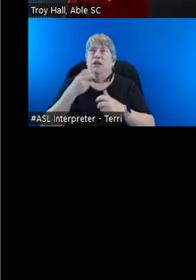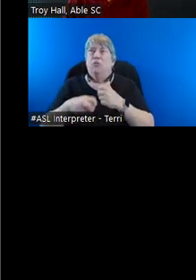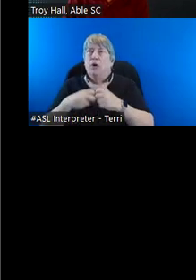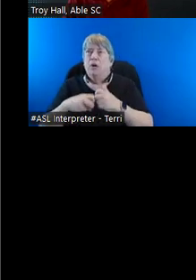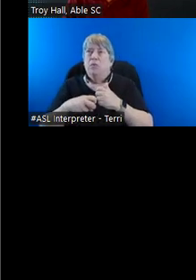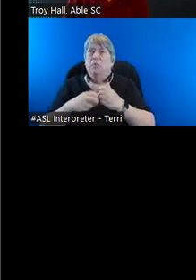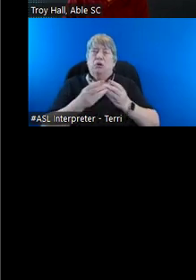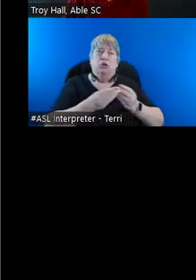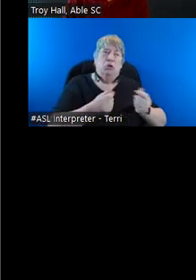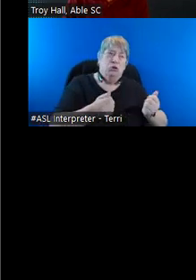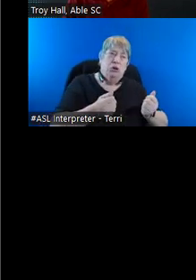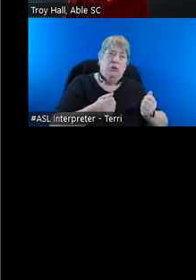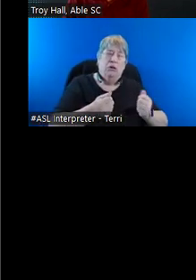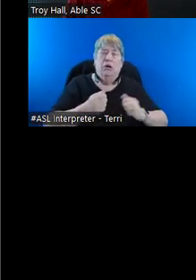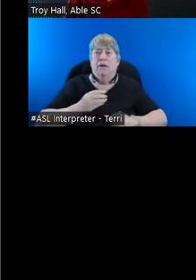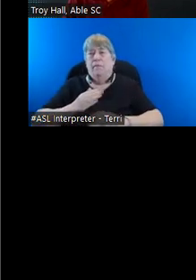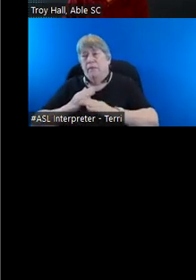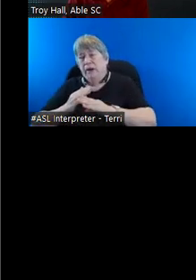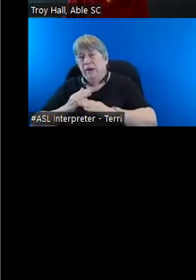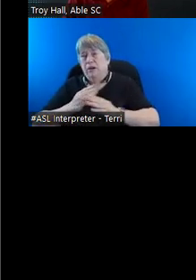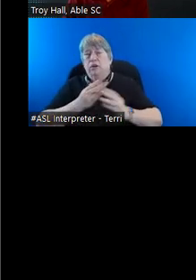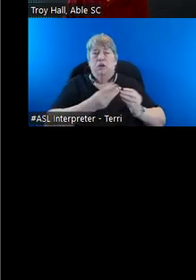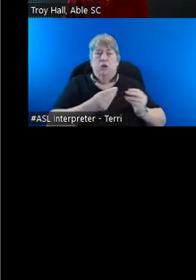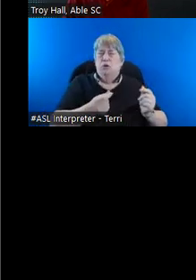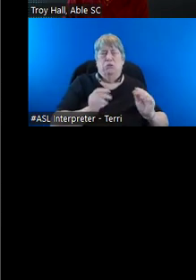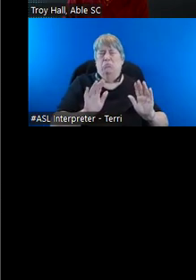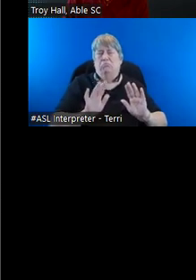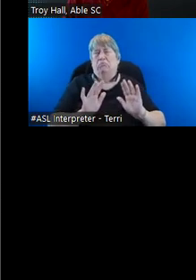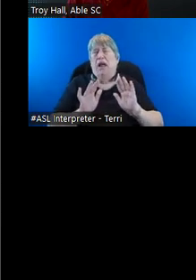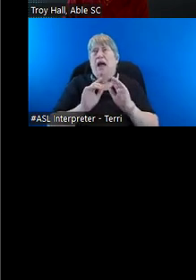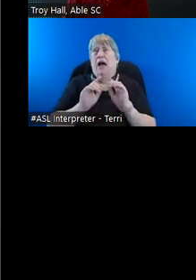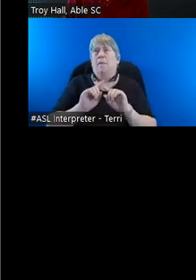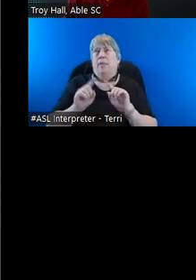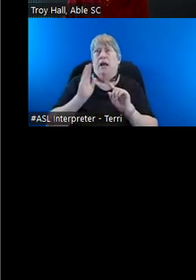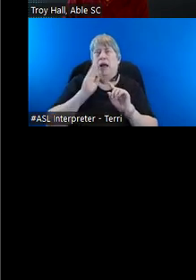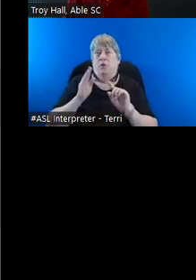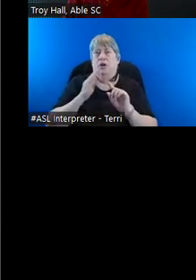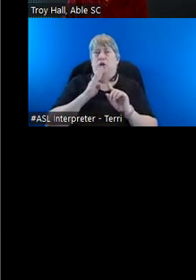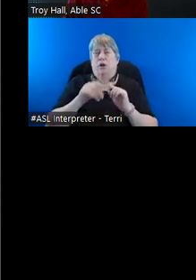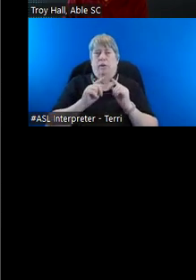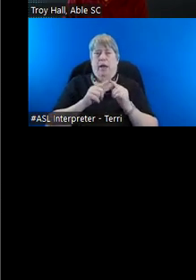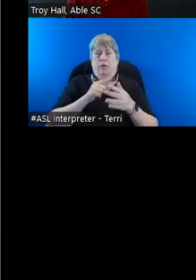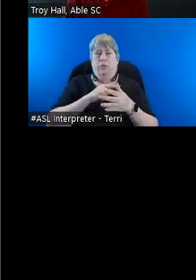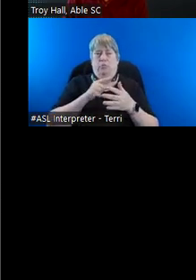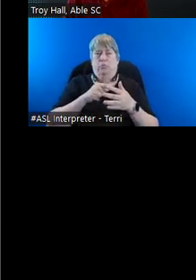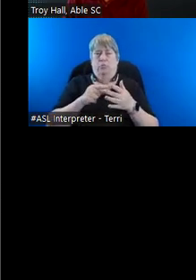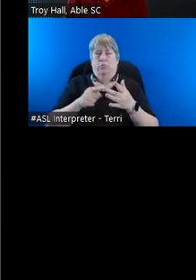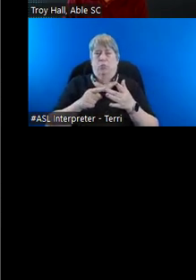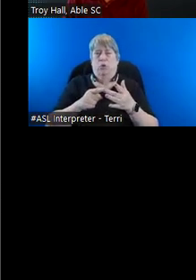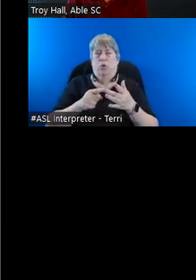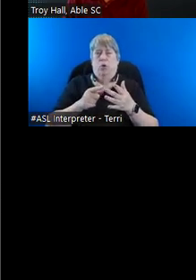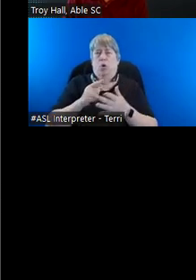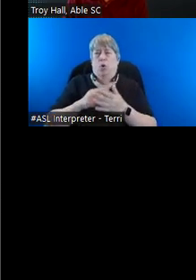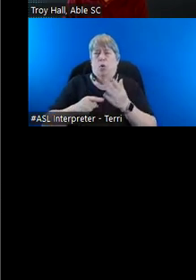and solution, but I'm gonna point to what are the things that a school or VR has to